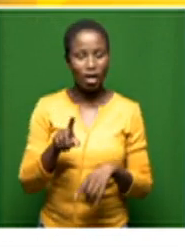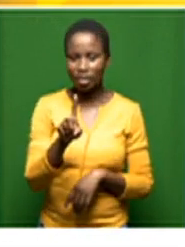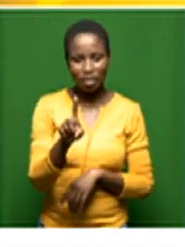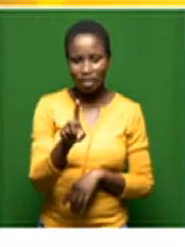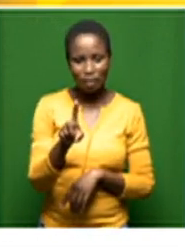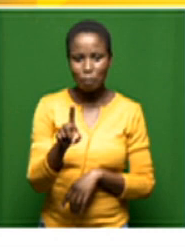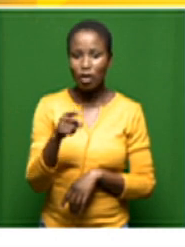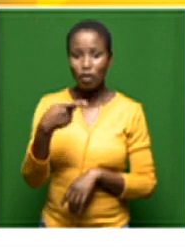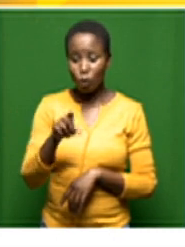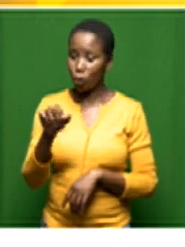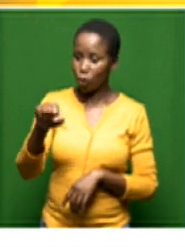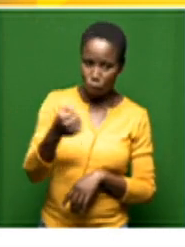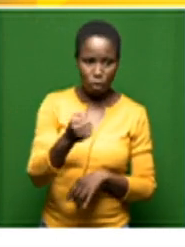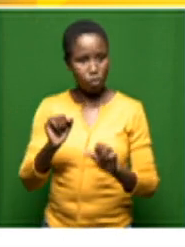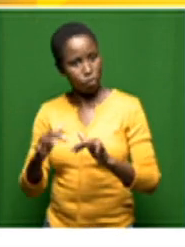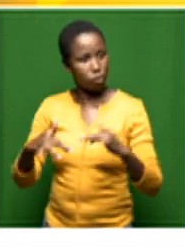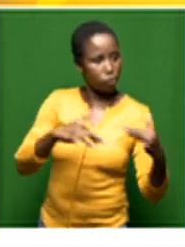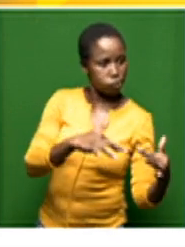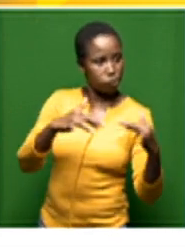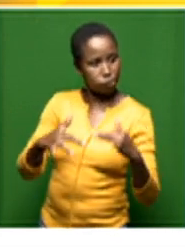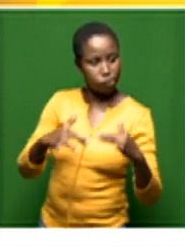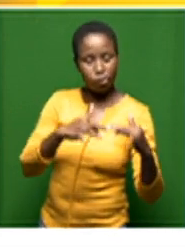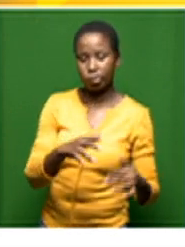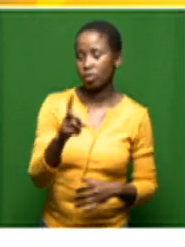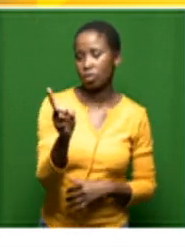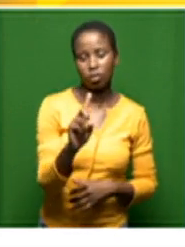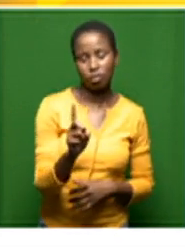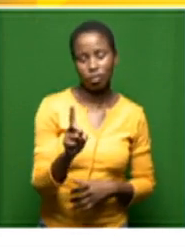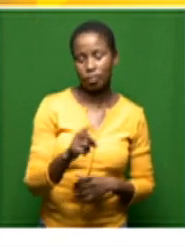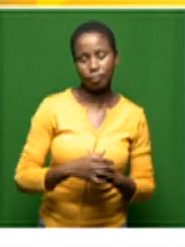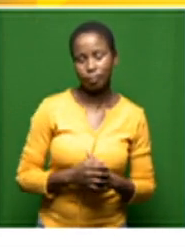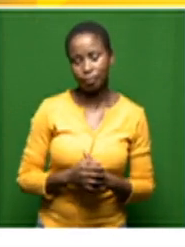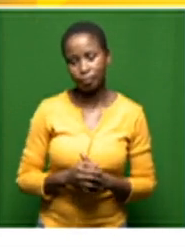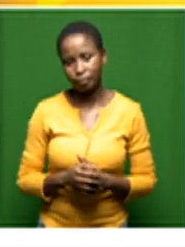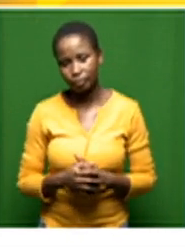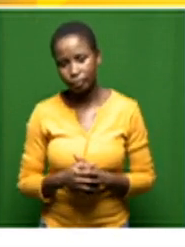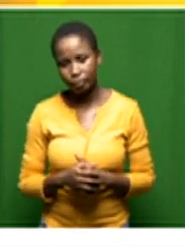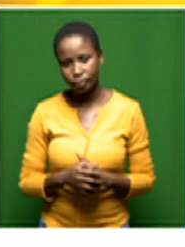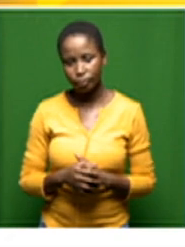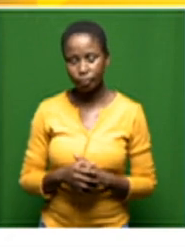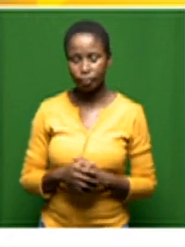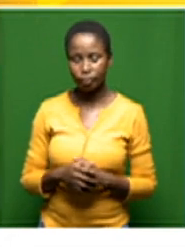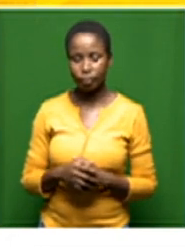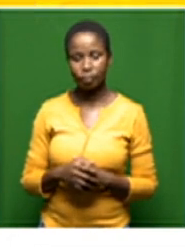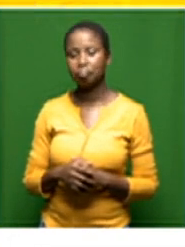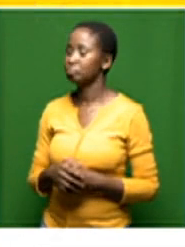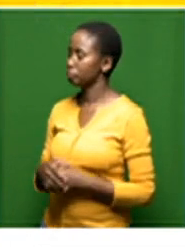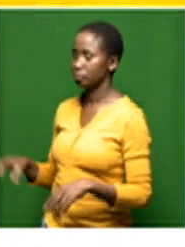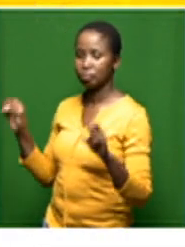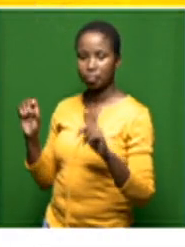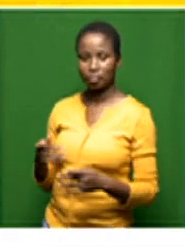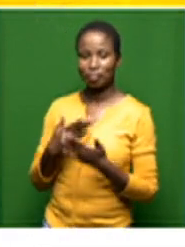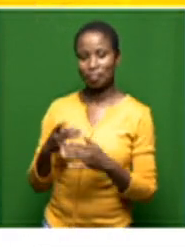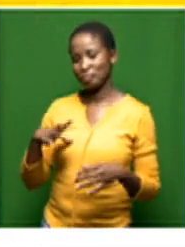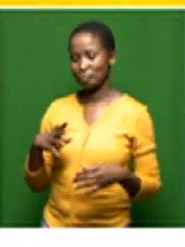It is not deployment of the troops on the ground to fight side by side with Mozambique military. All right, Sophie, let's leave it